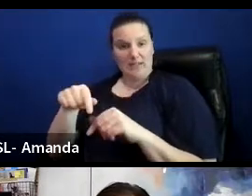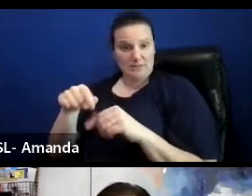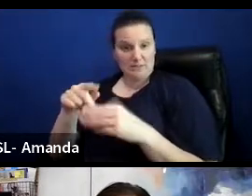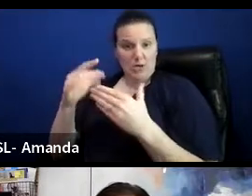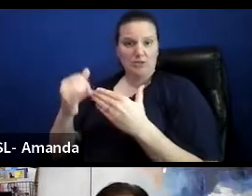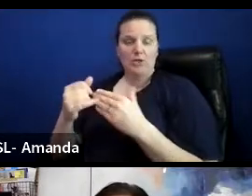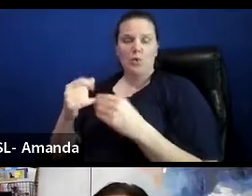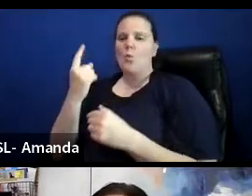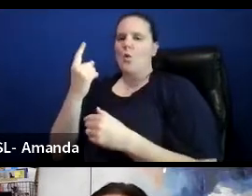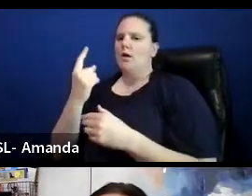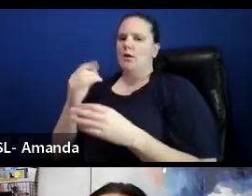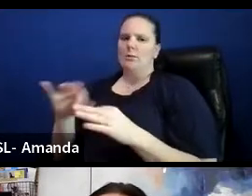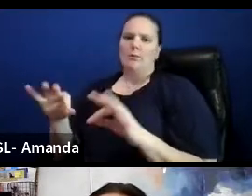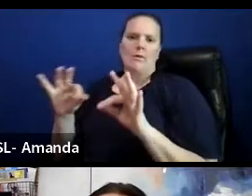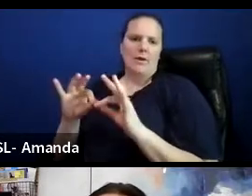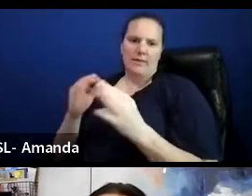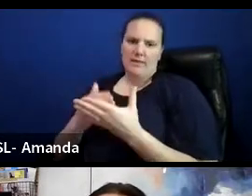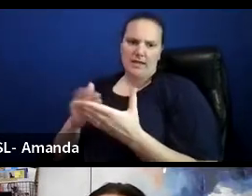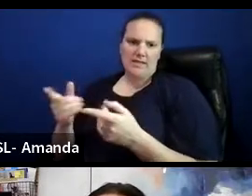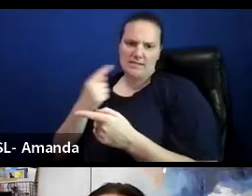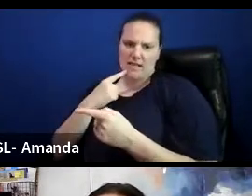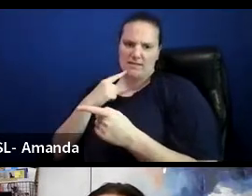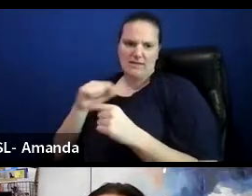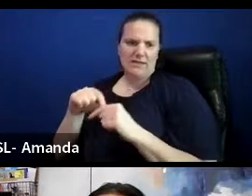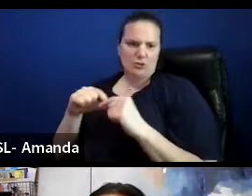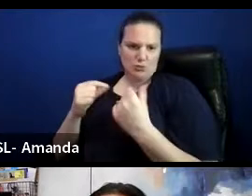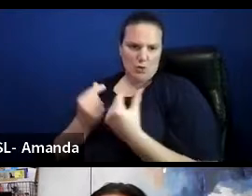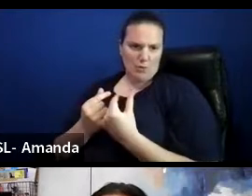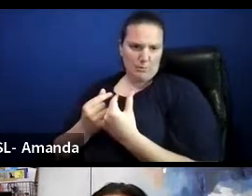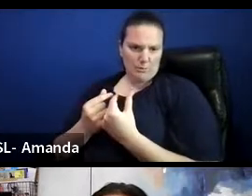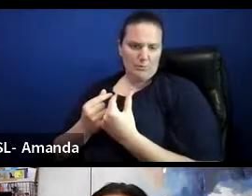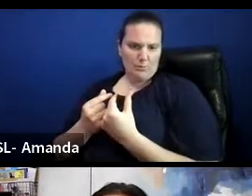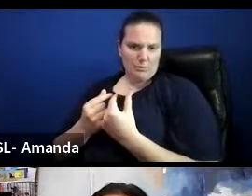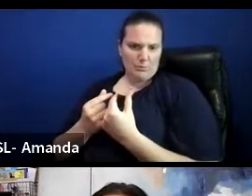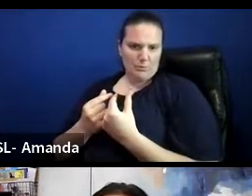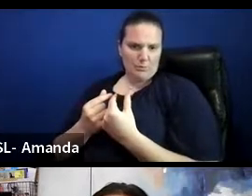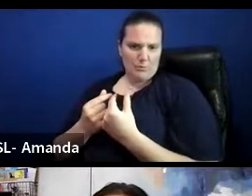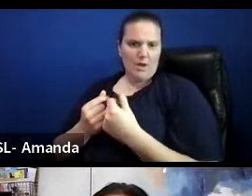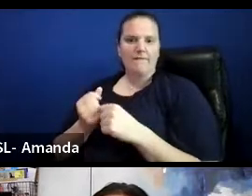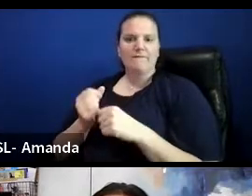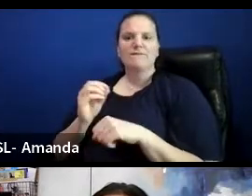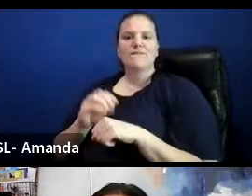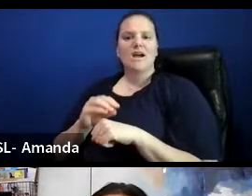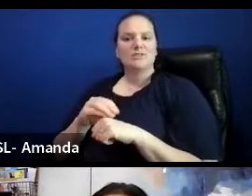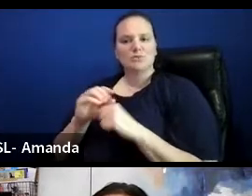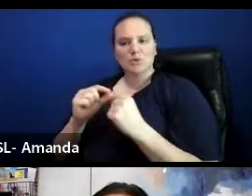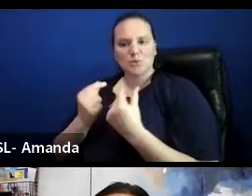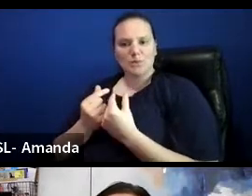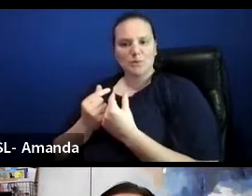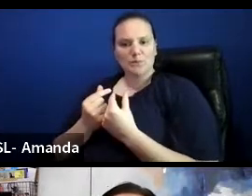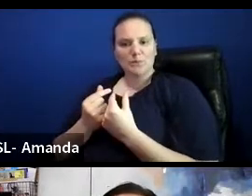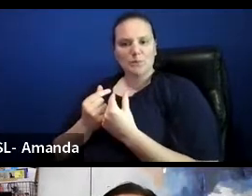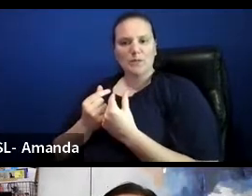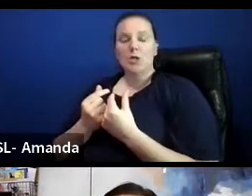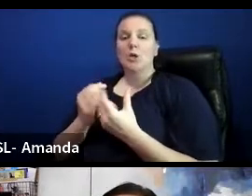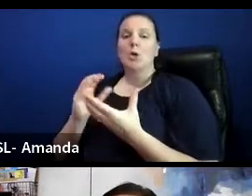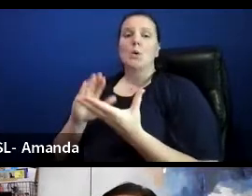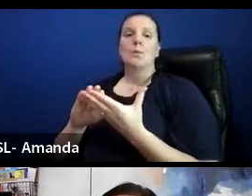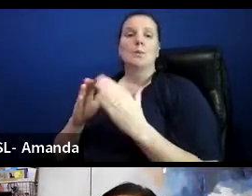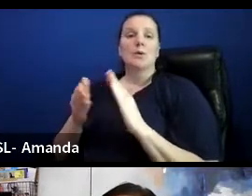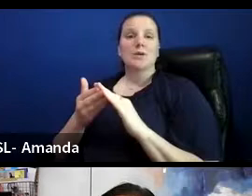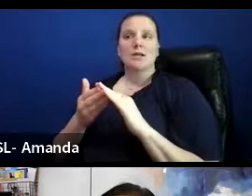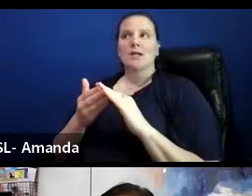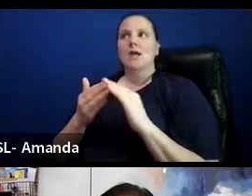to what this group is doing is that the advisory groups, the community advisory group,